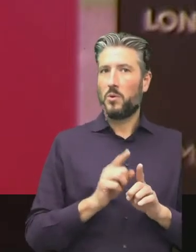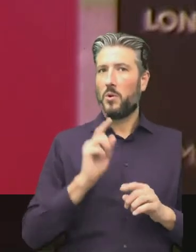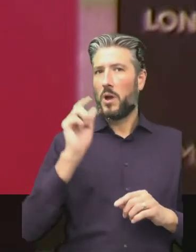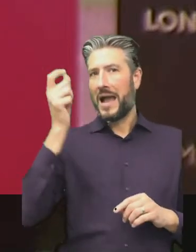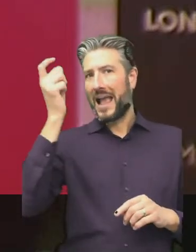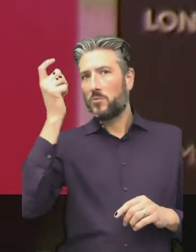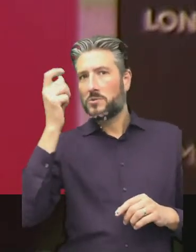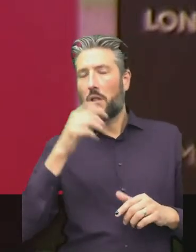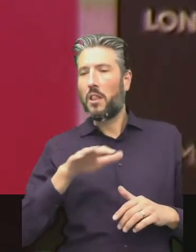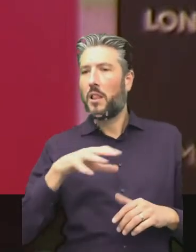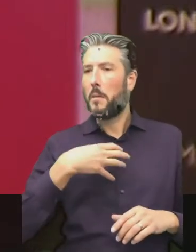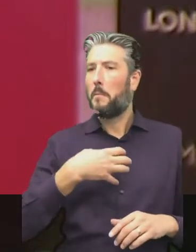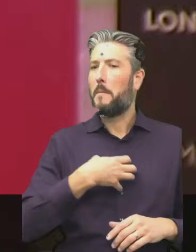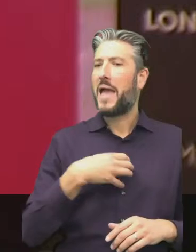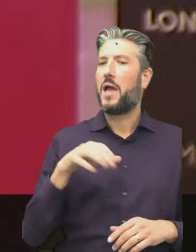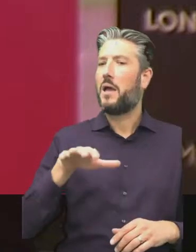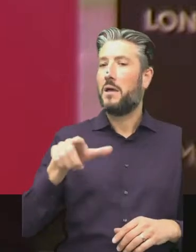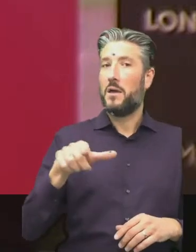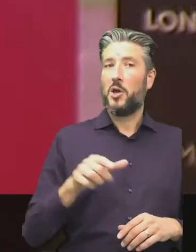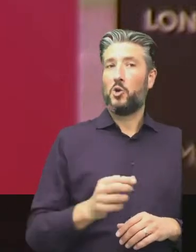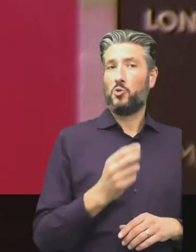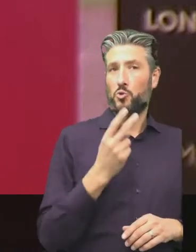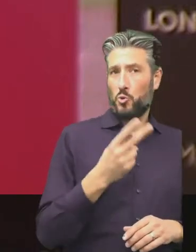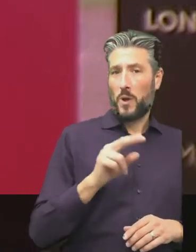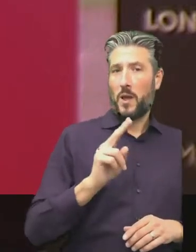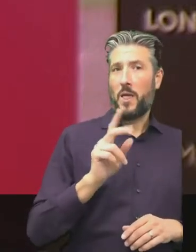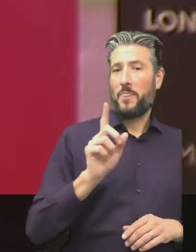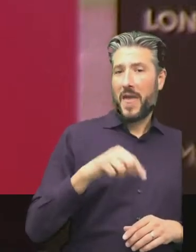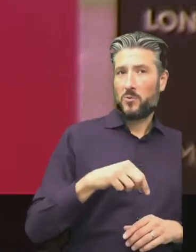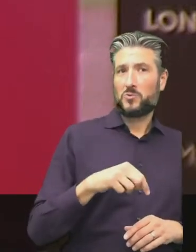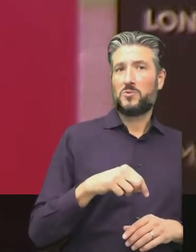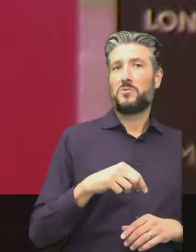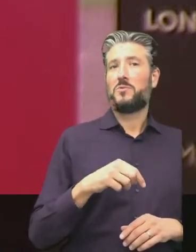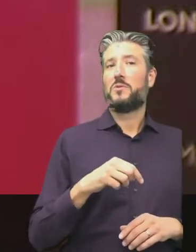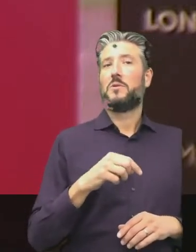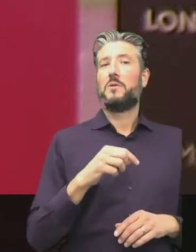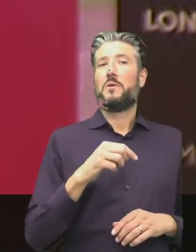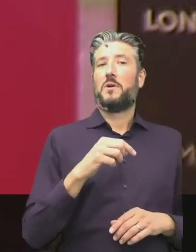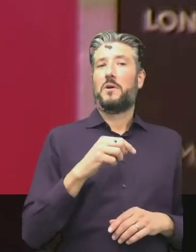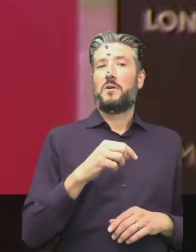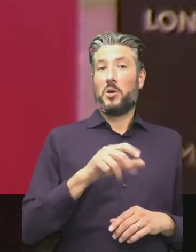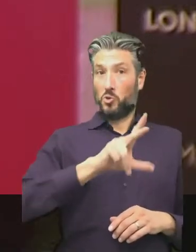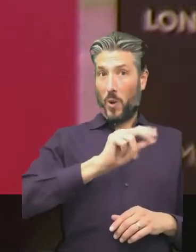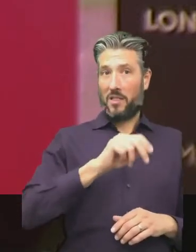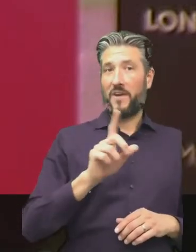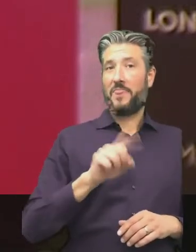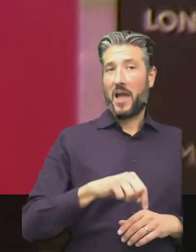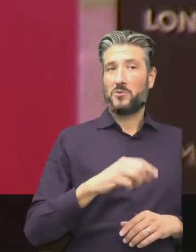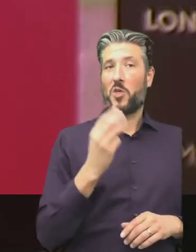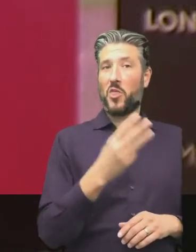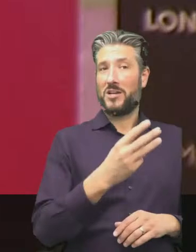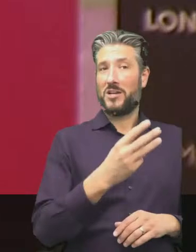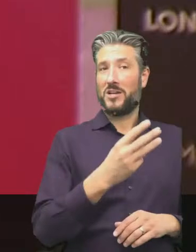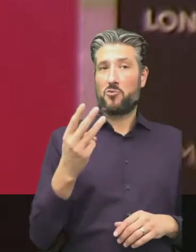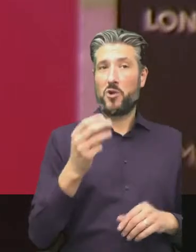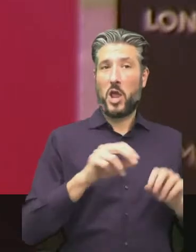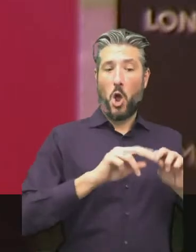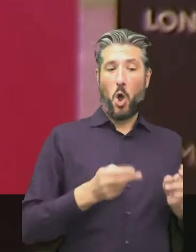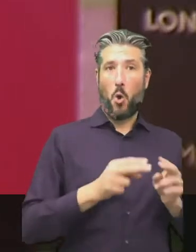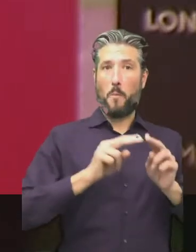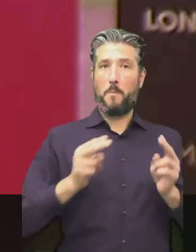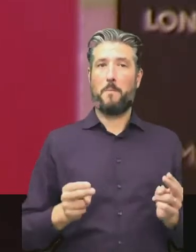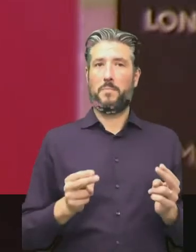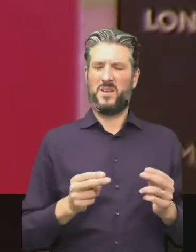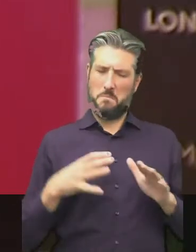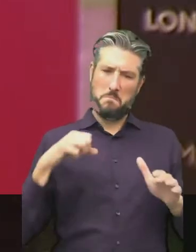12,033 homes in London have been burgled, which is up by 36%. 38 police stations